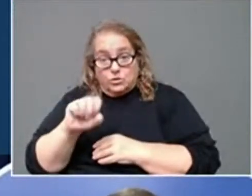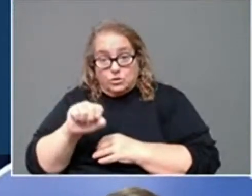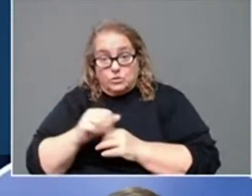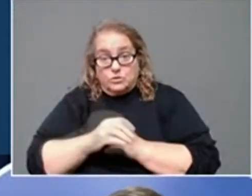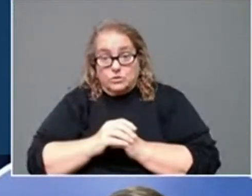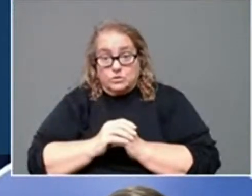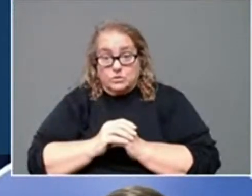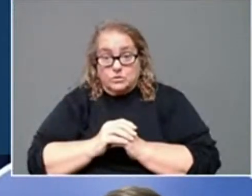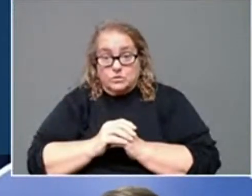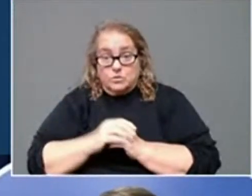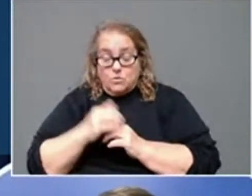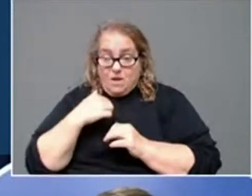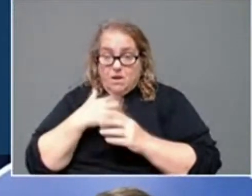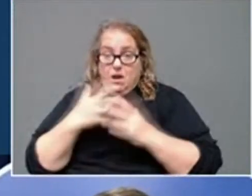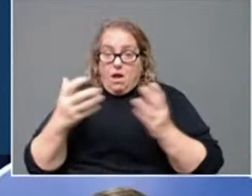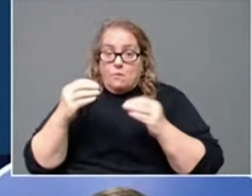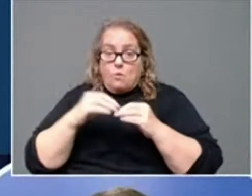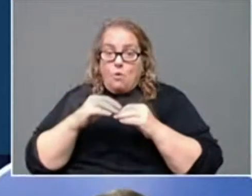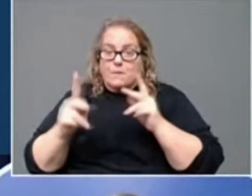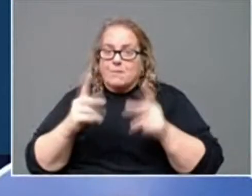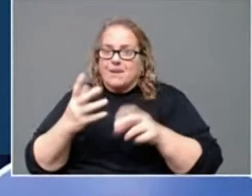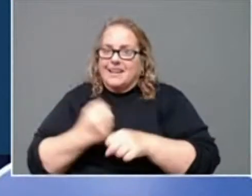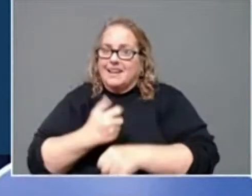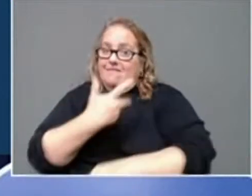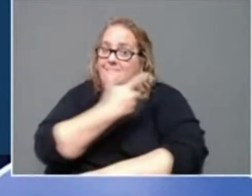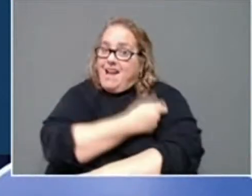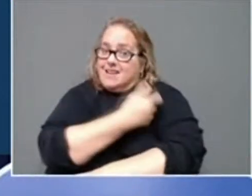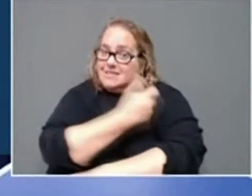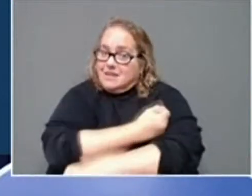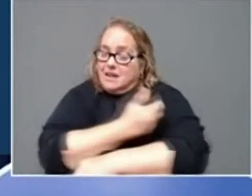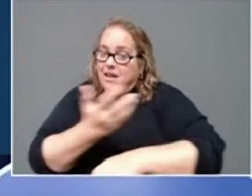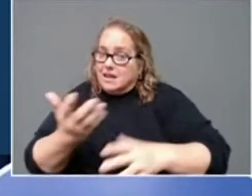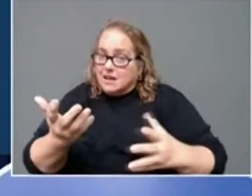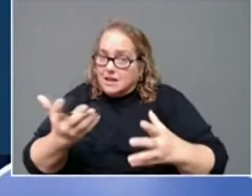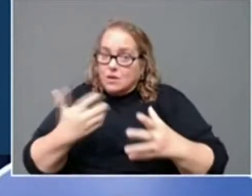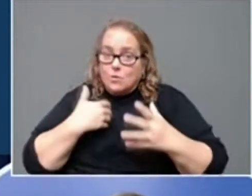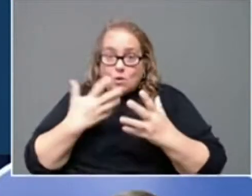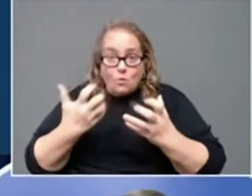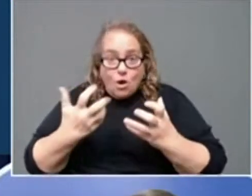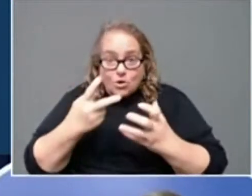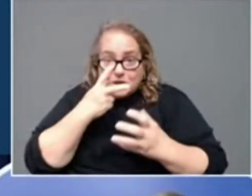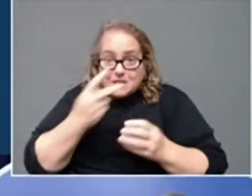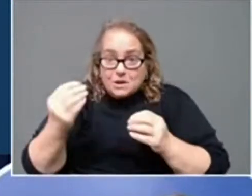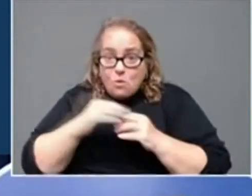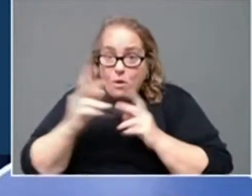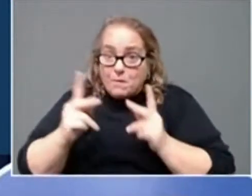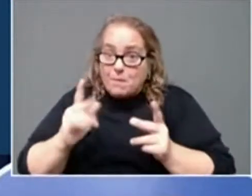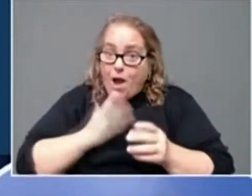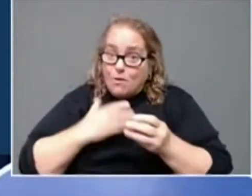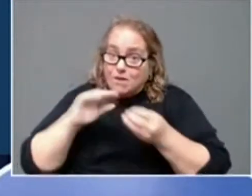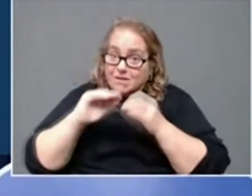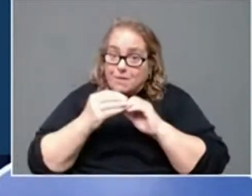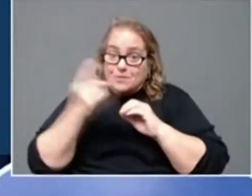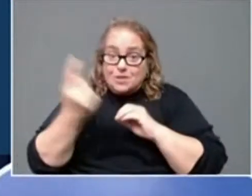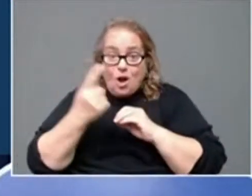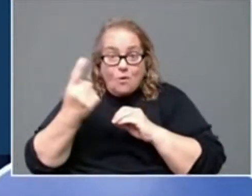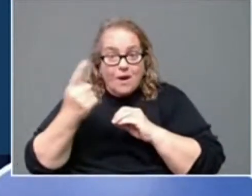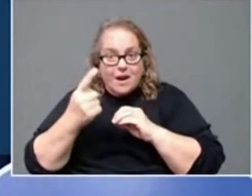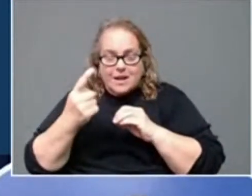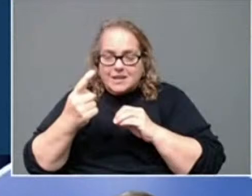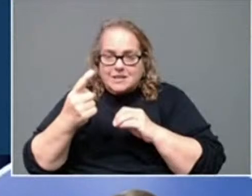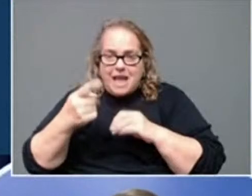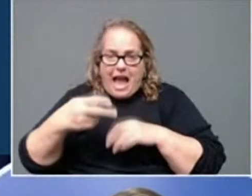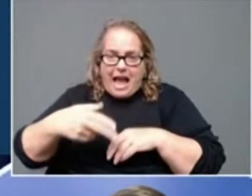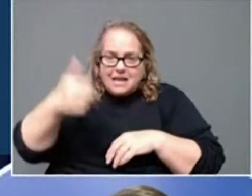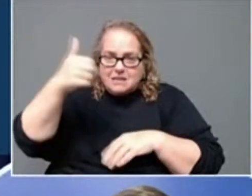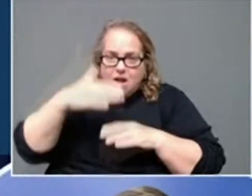We got a lot more people getting vaccinated. We have wanted to see that. Our numbers always come in the highest over the weekends,